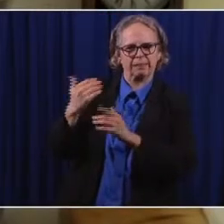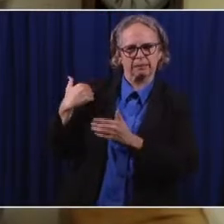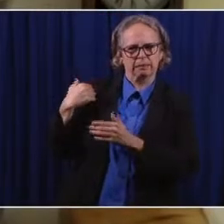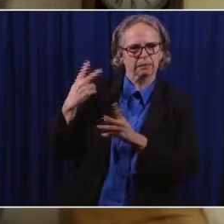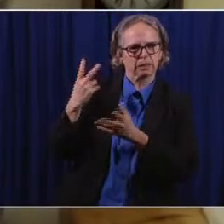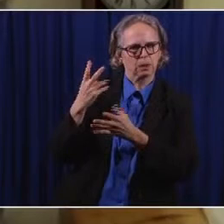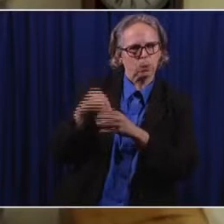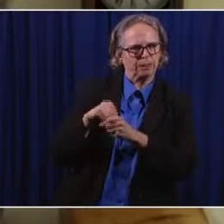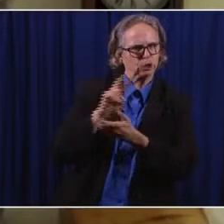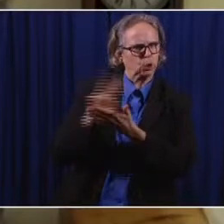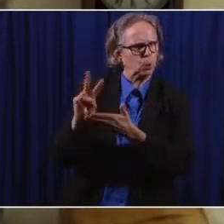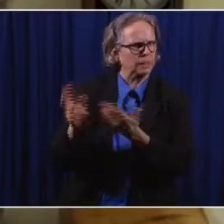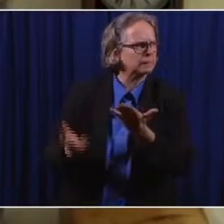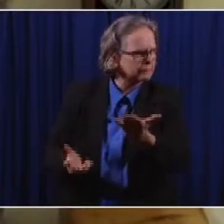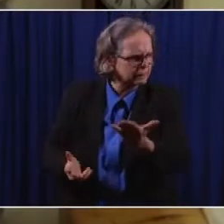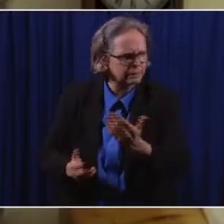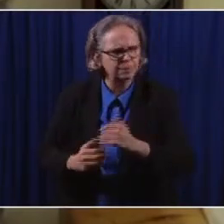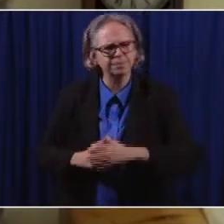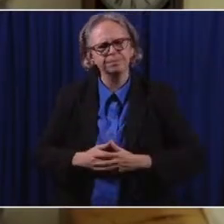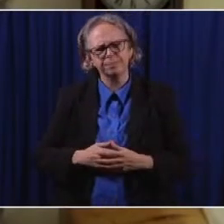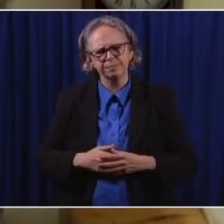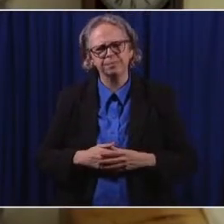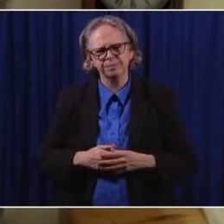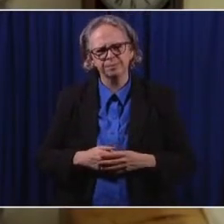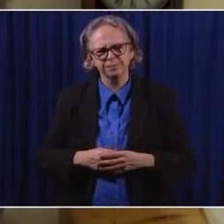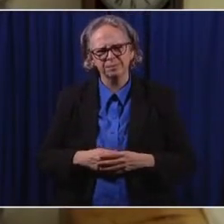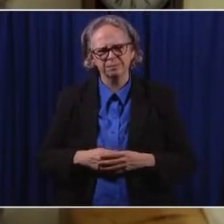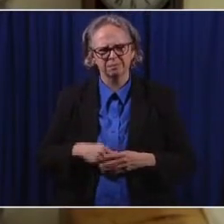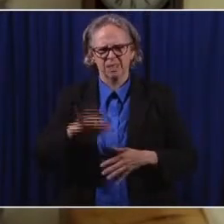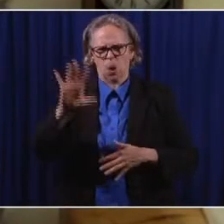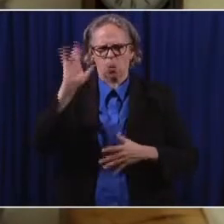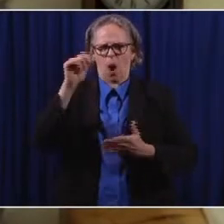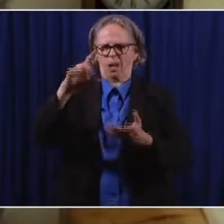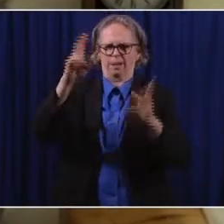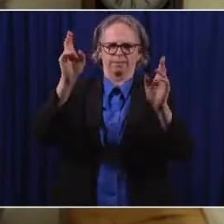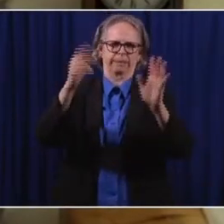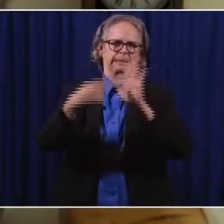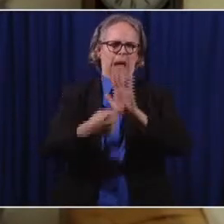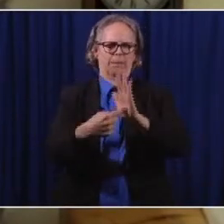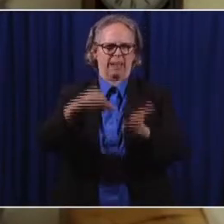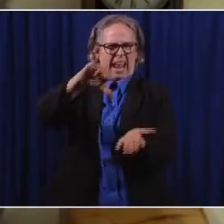Let's talk a little bit. Let's go to Athens County.